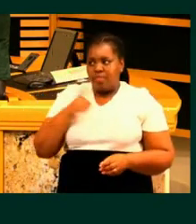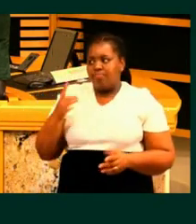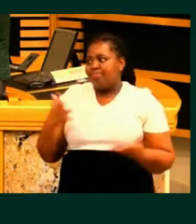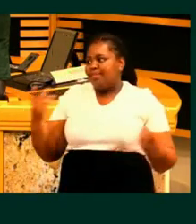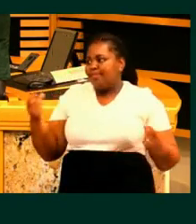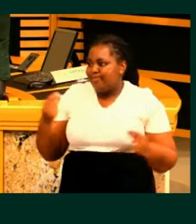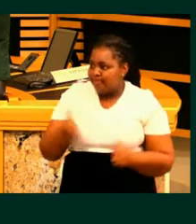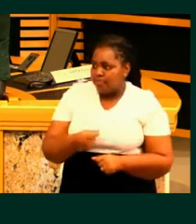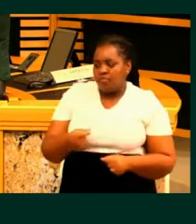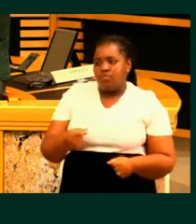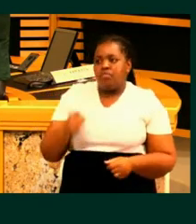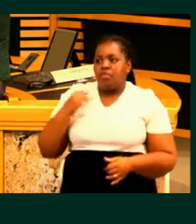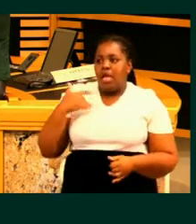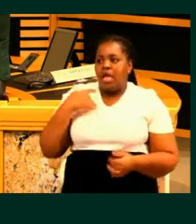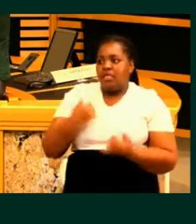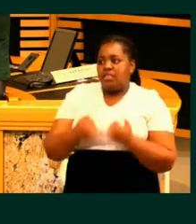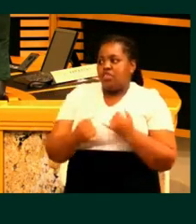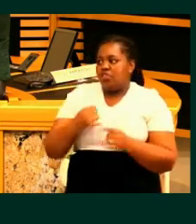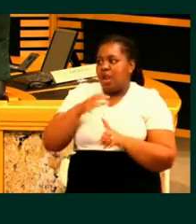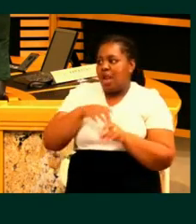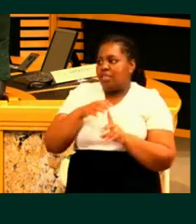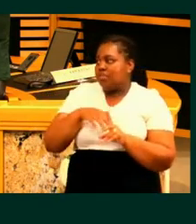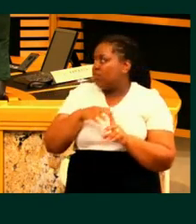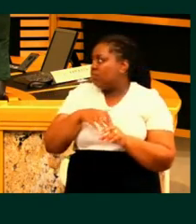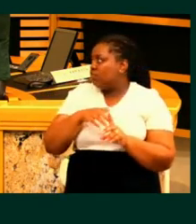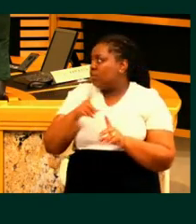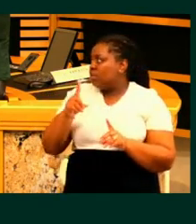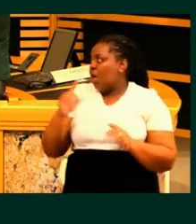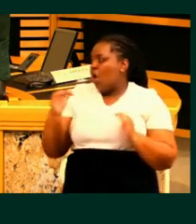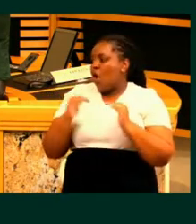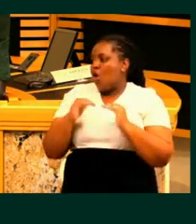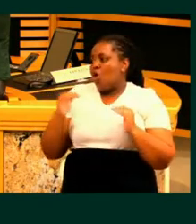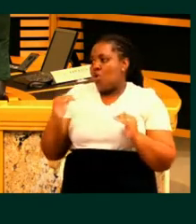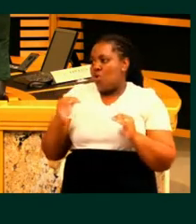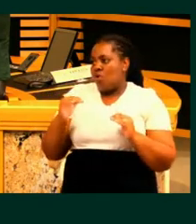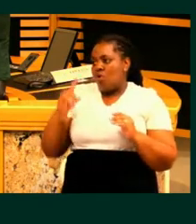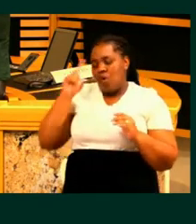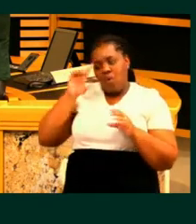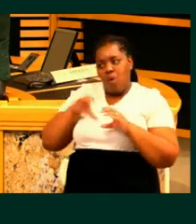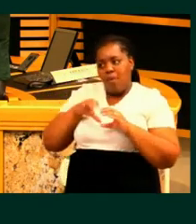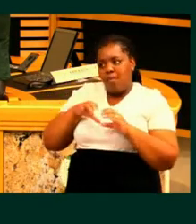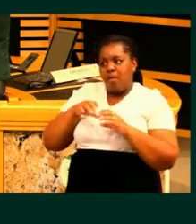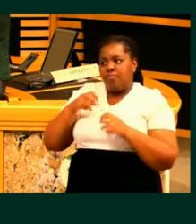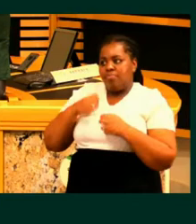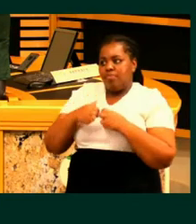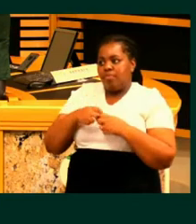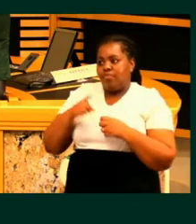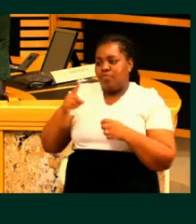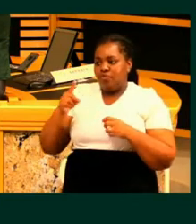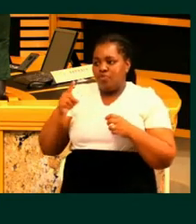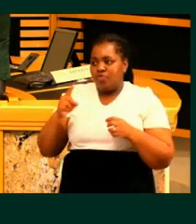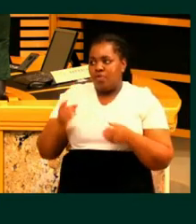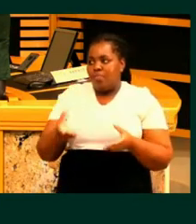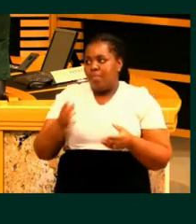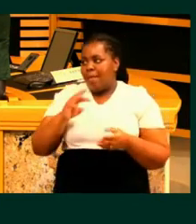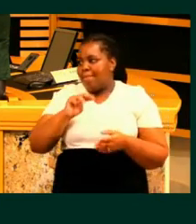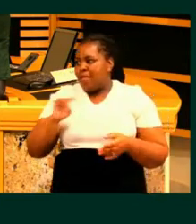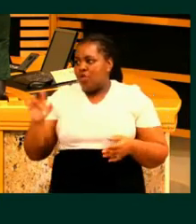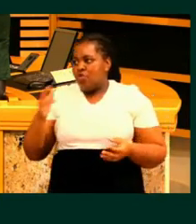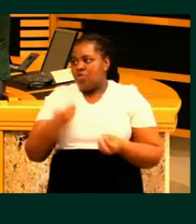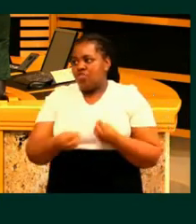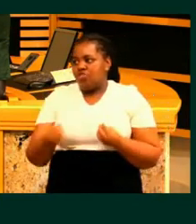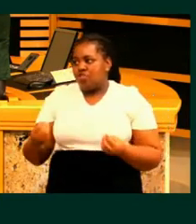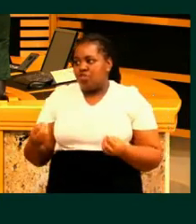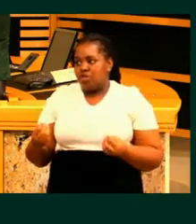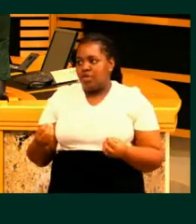unfortunately sexual harassment is a common problem in schools and affects the education of millions of children